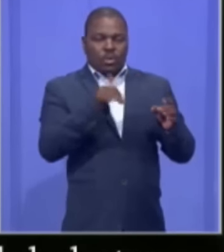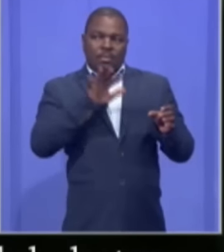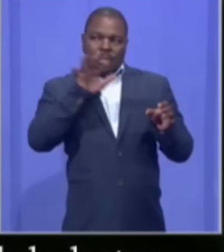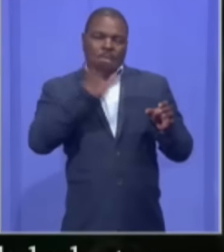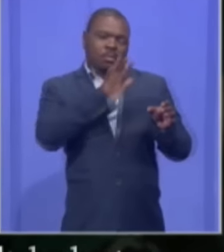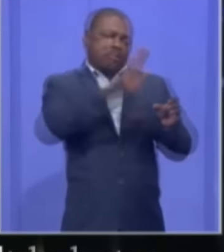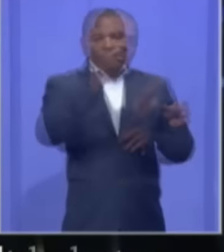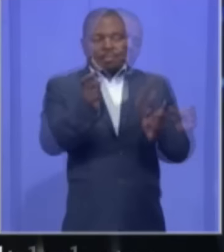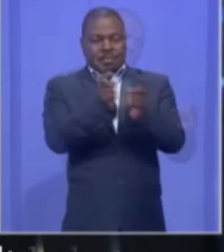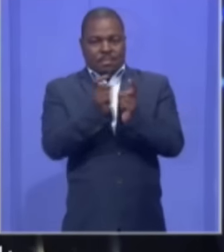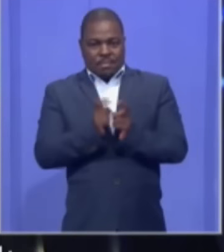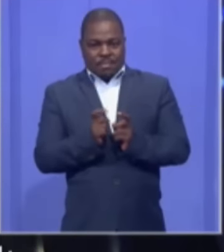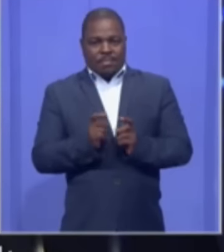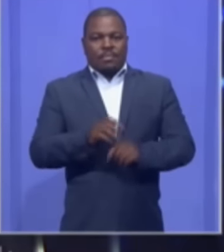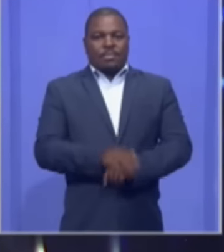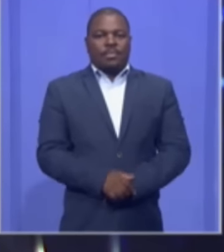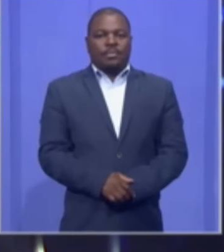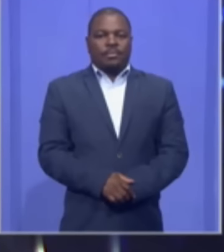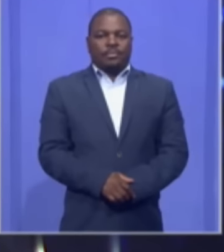kajeno.